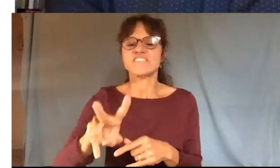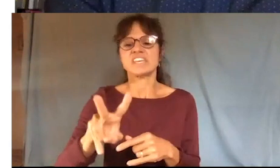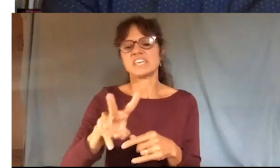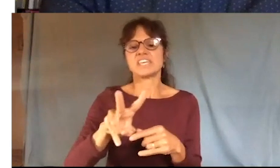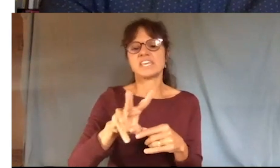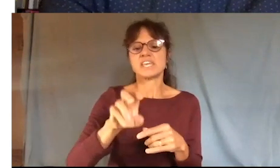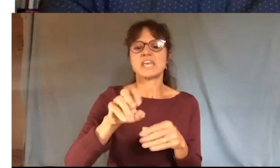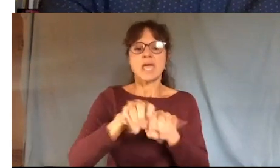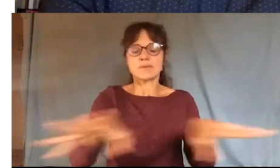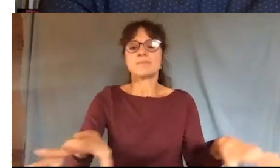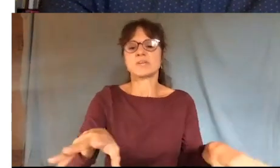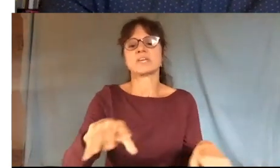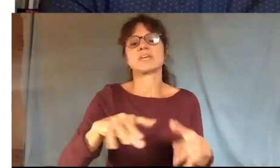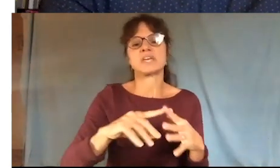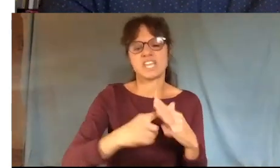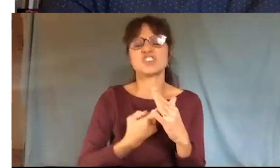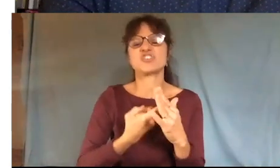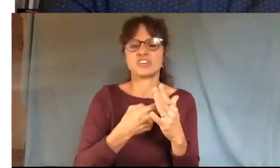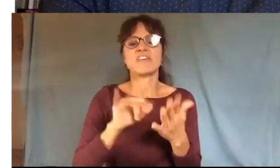that President Trump is doing. Next.